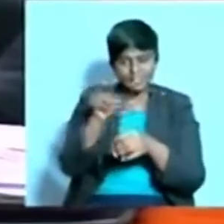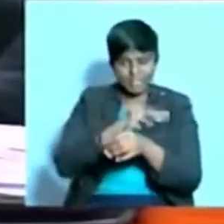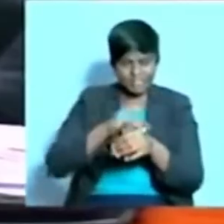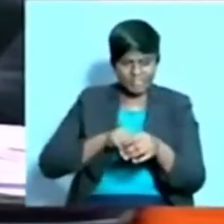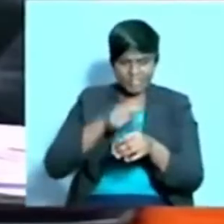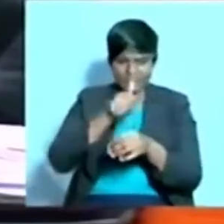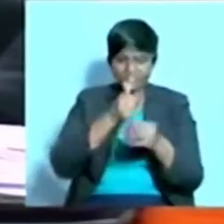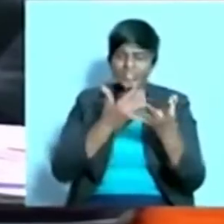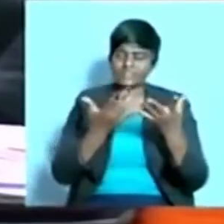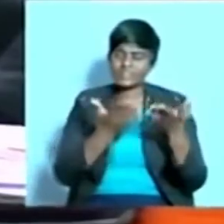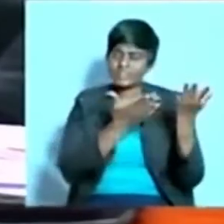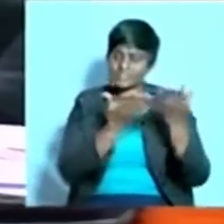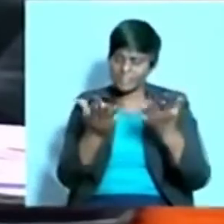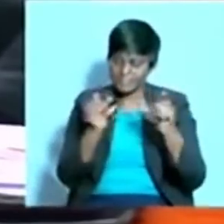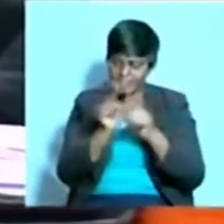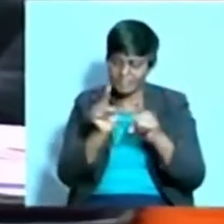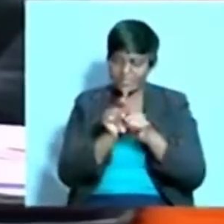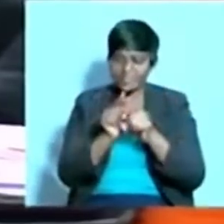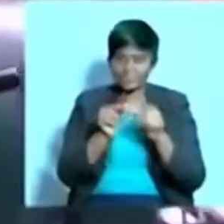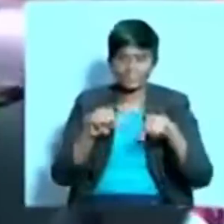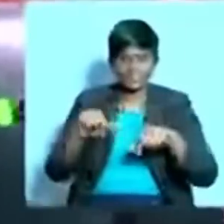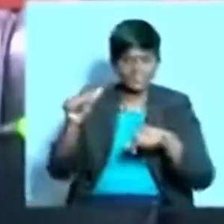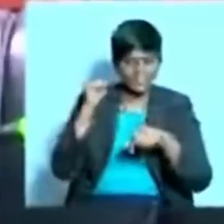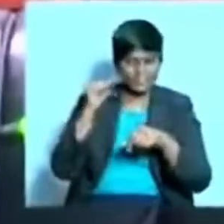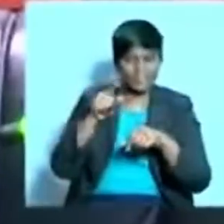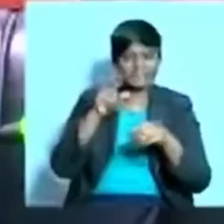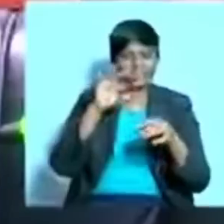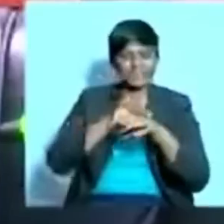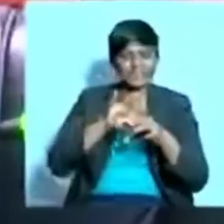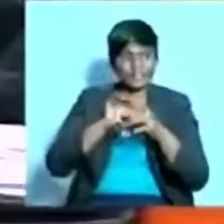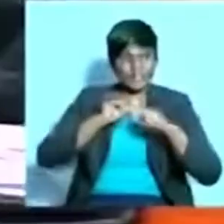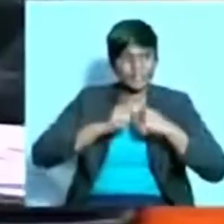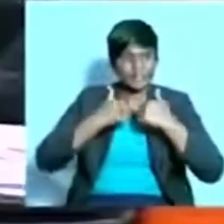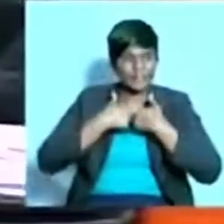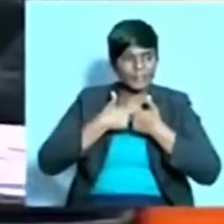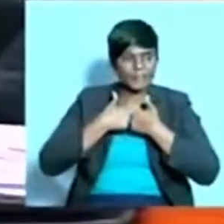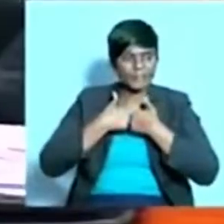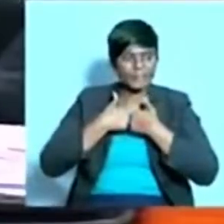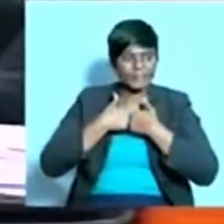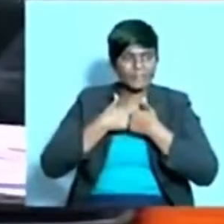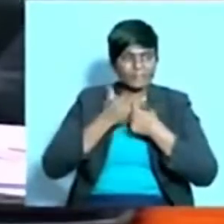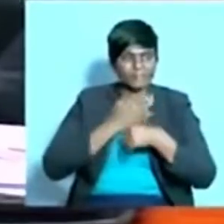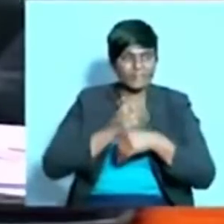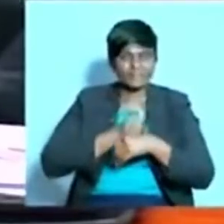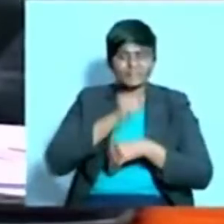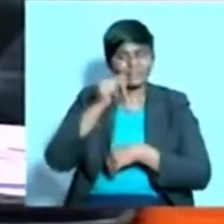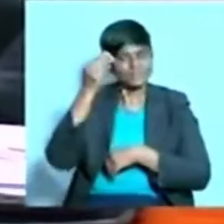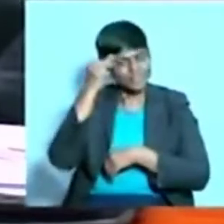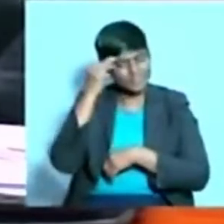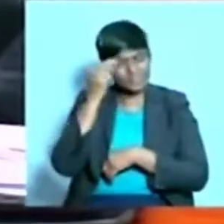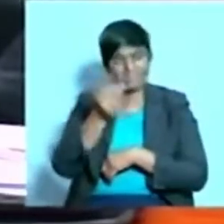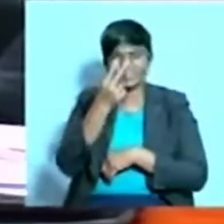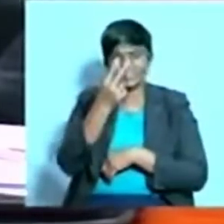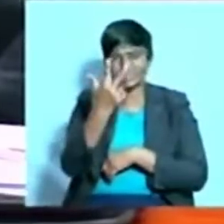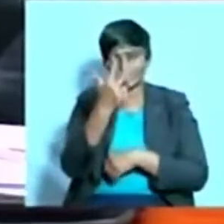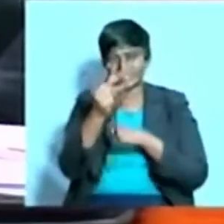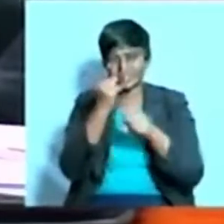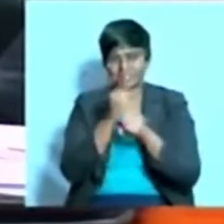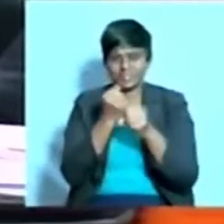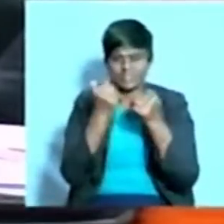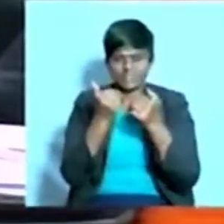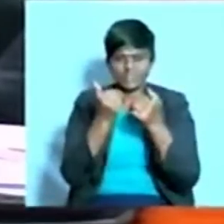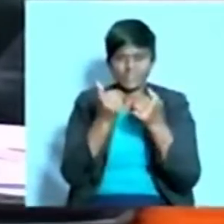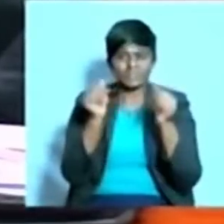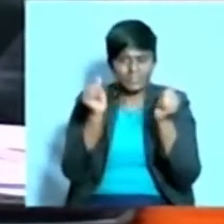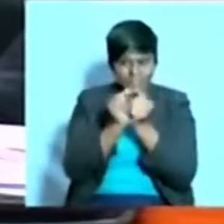up and dispute the elections? We have gone, I don't know whether it's 2 or 3 years now, with